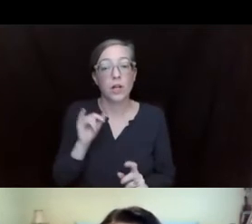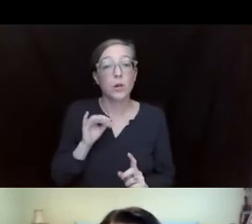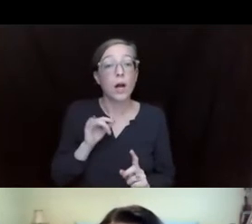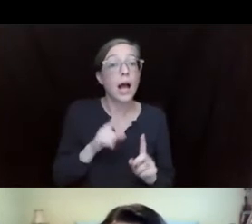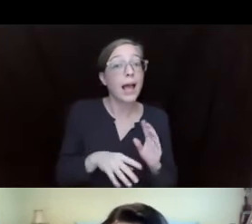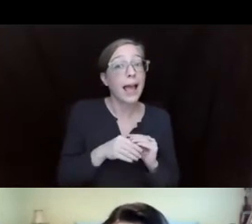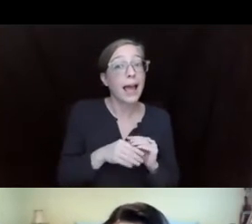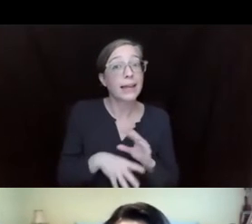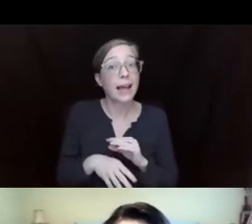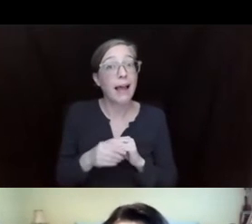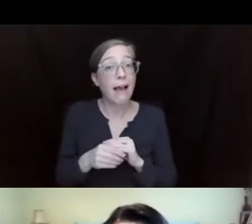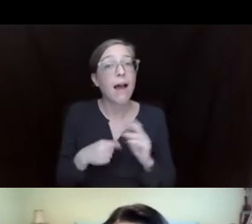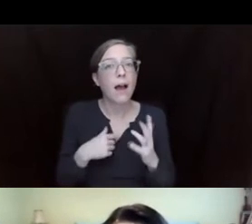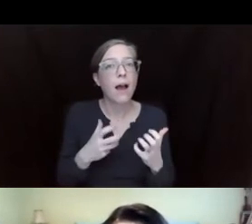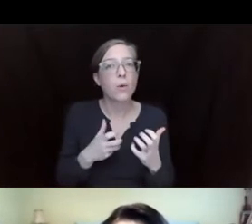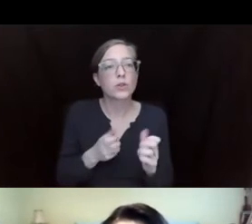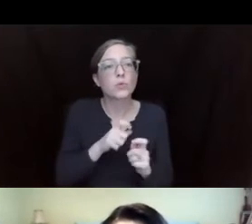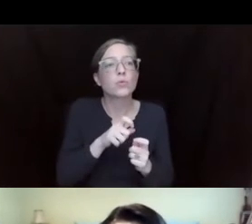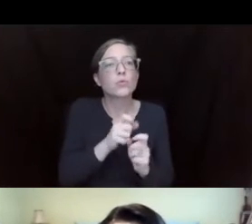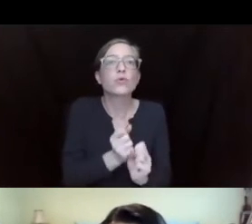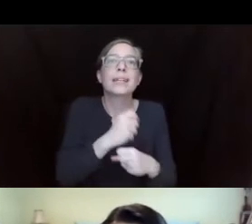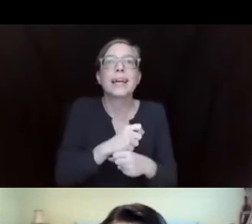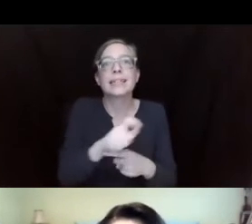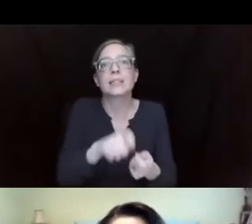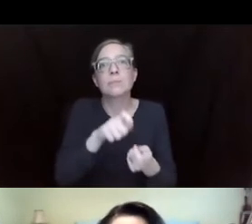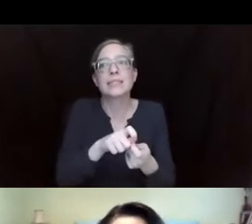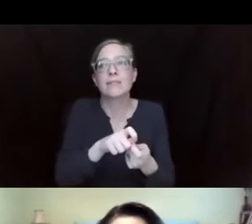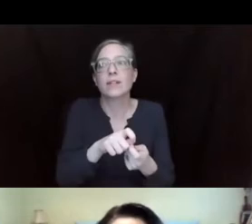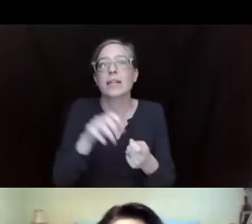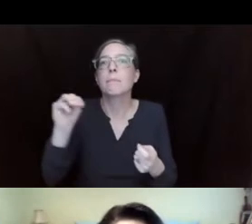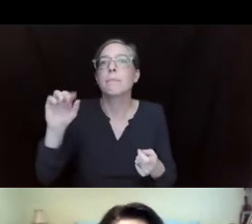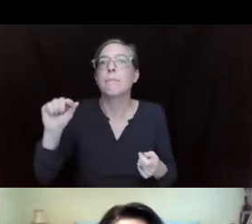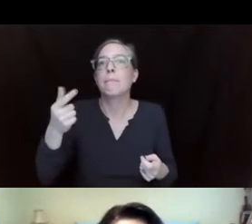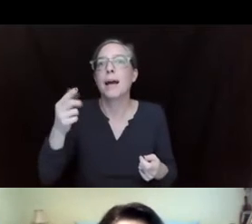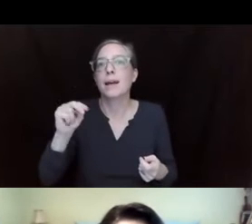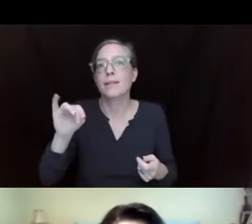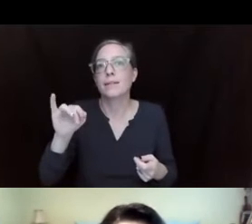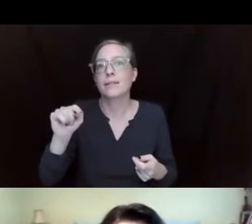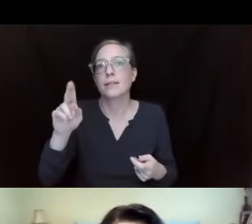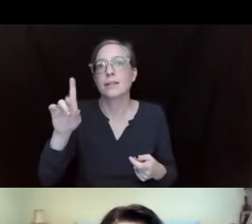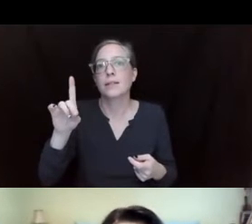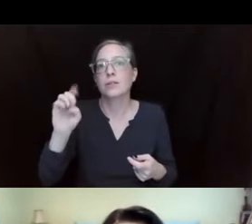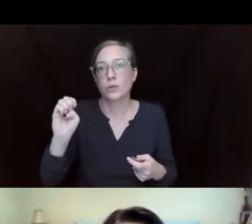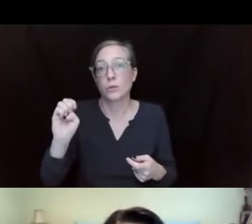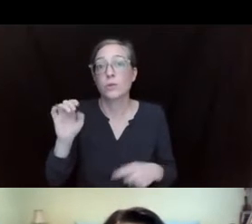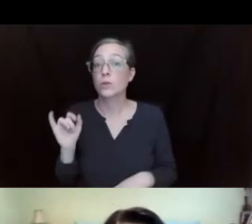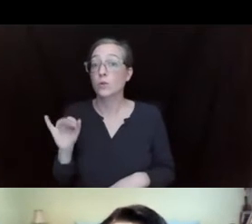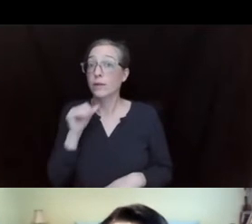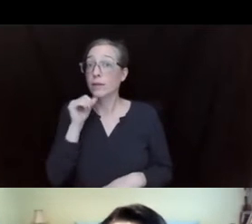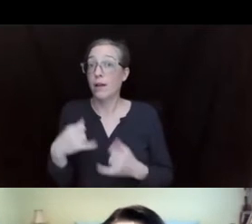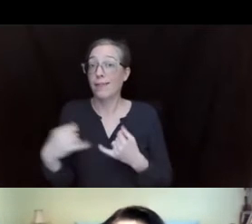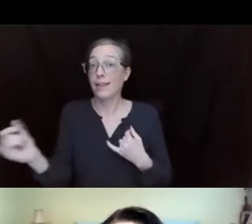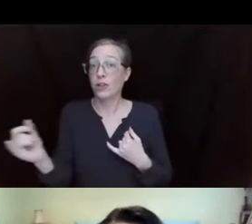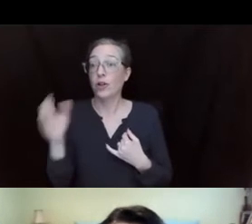create specific regions when the electric field will have a high magnitude. So those nonlinear effects that I want are going to become